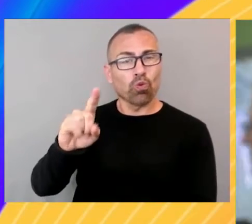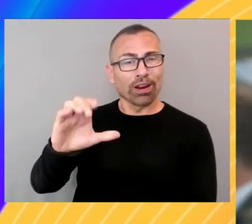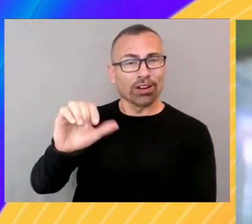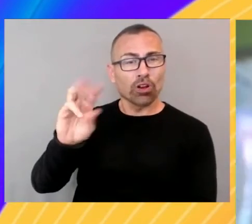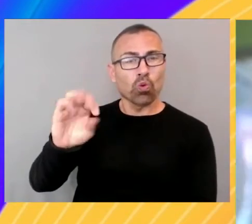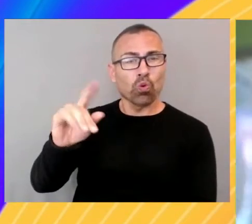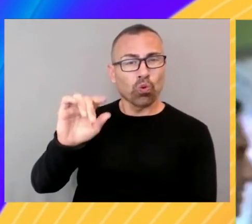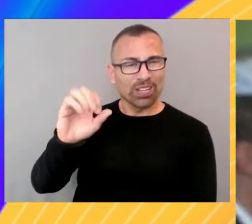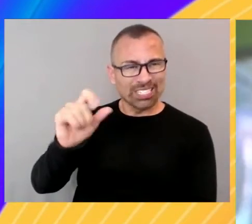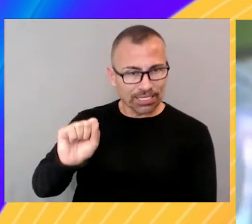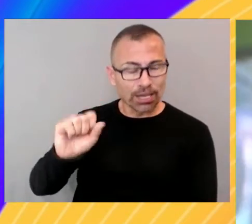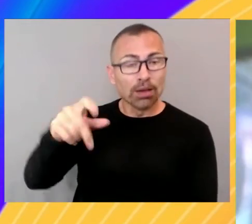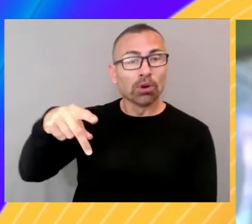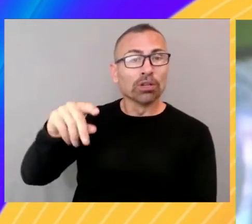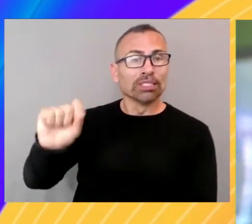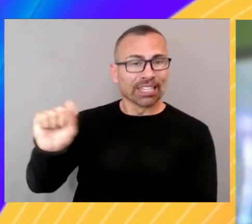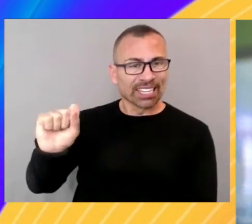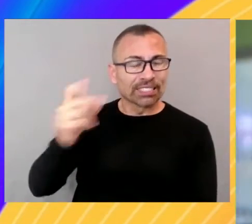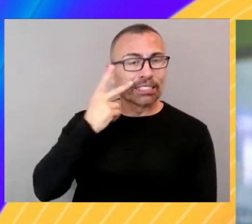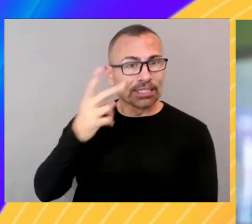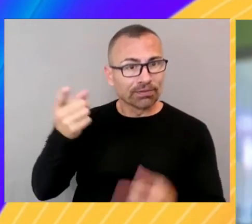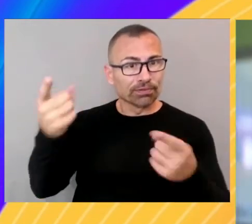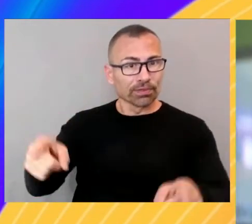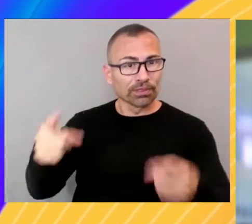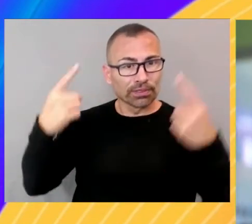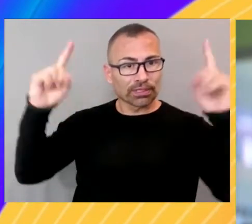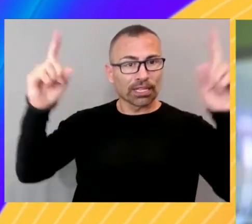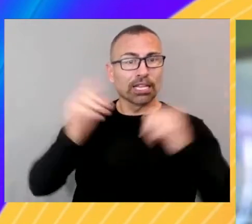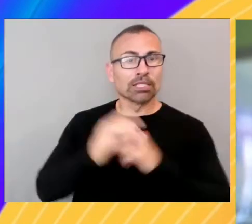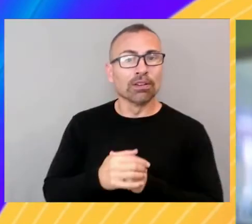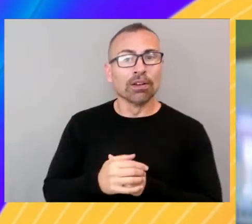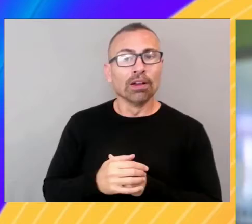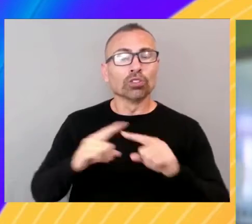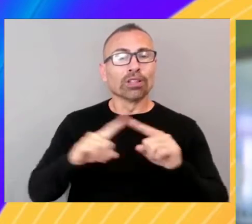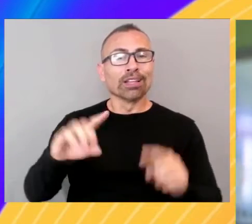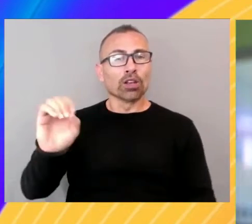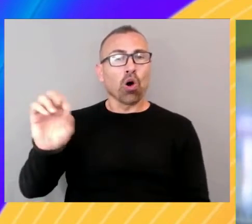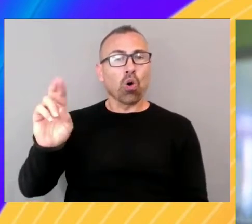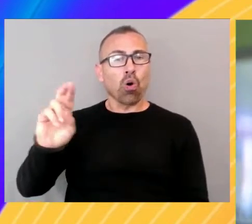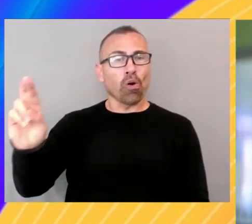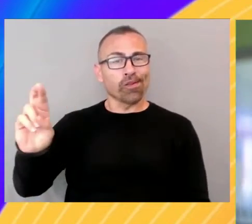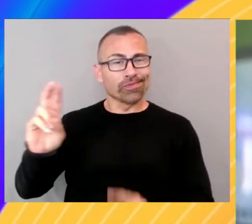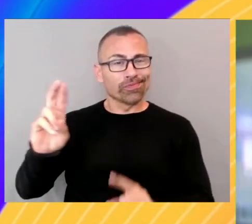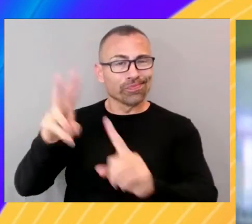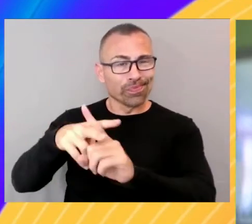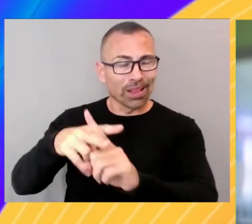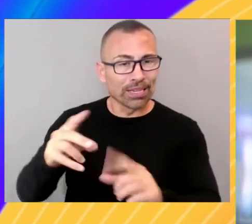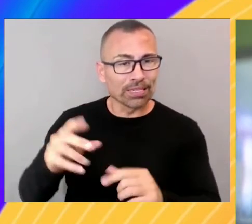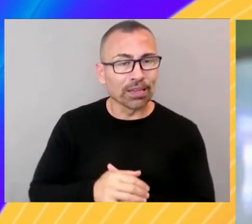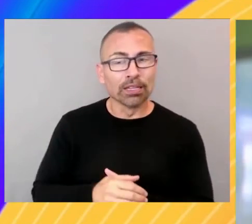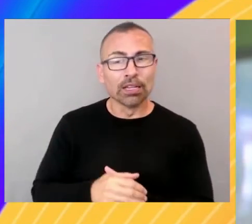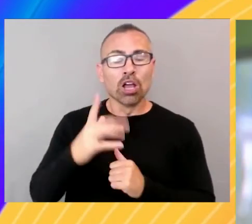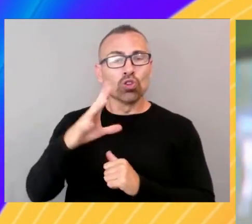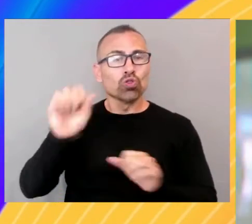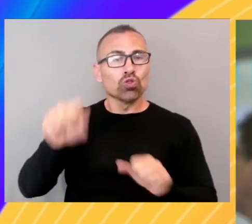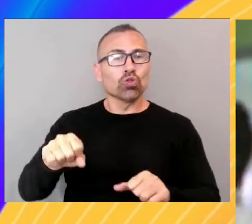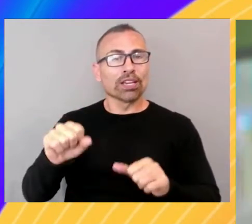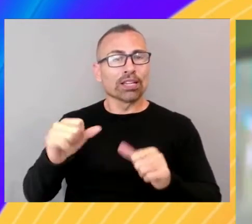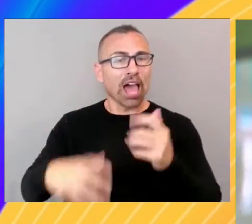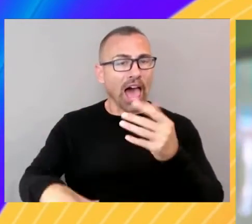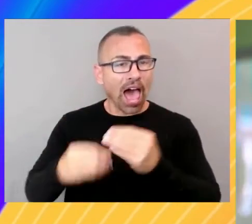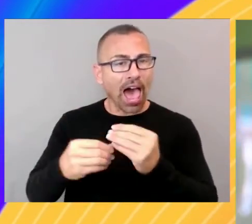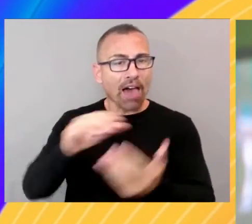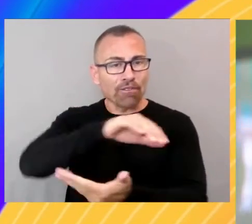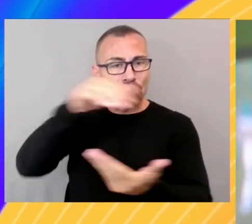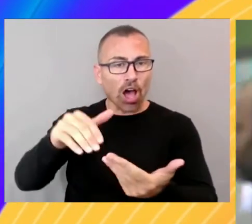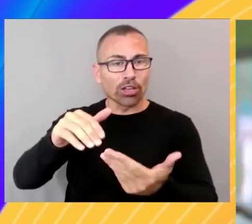behaves. But then the ORR double clicks on that. Did you try it at 2 times your volume, 3 times your volume? Push it to when it breaks. Because I was